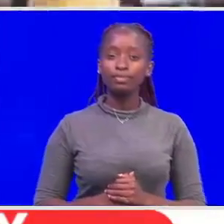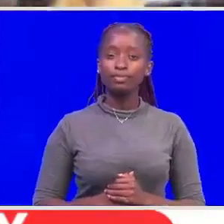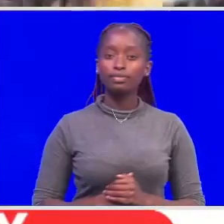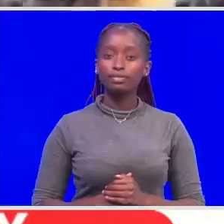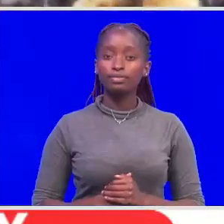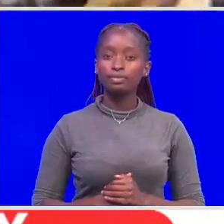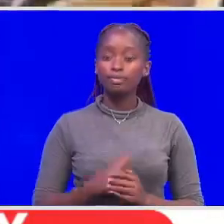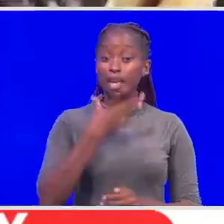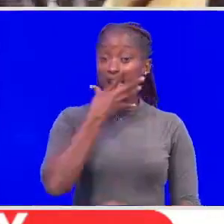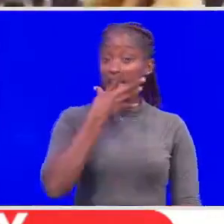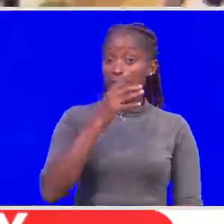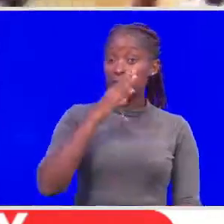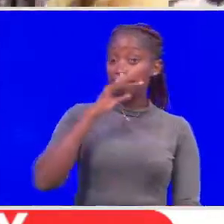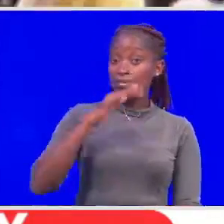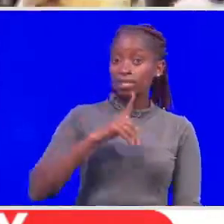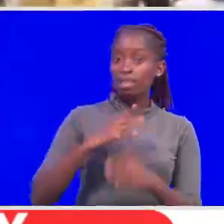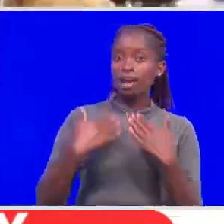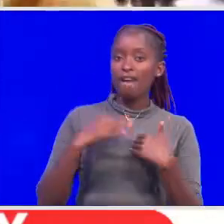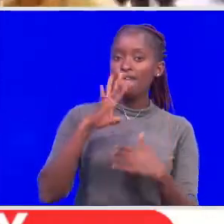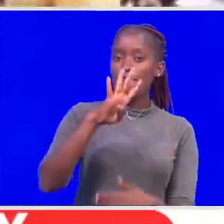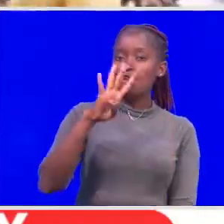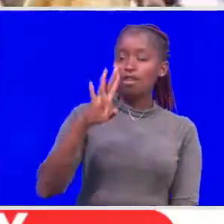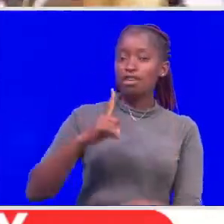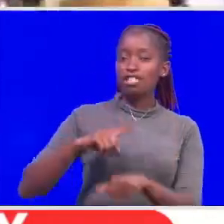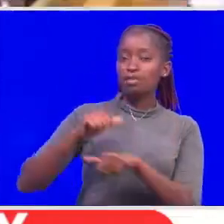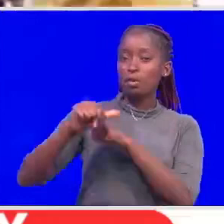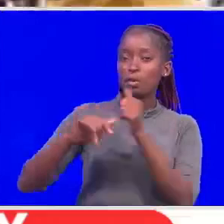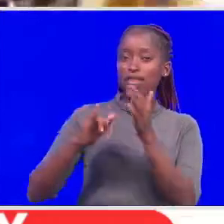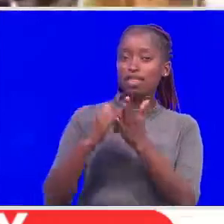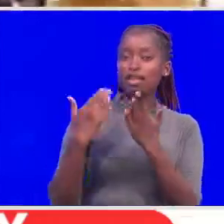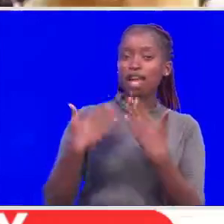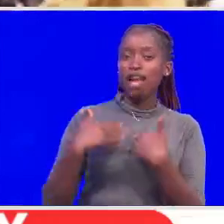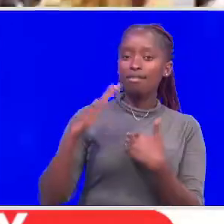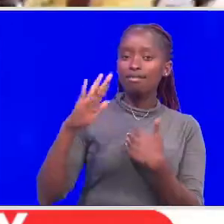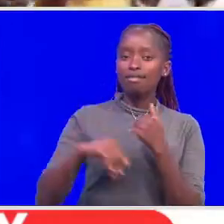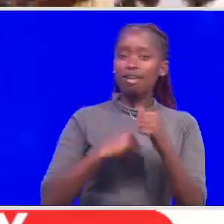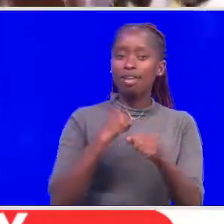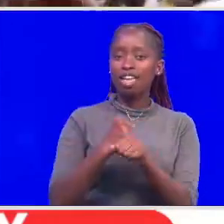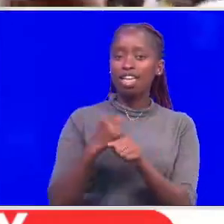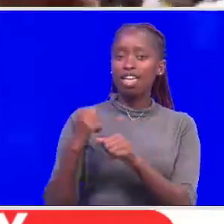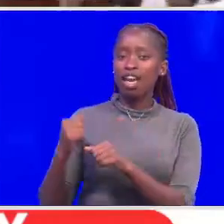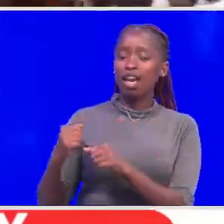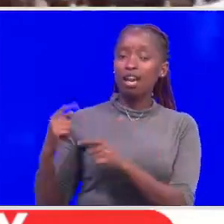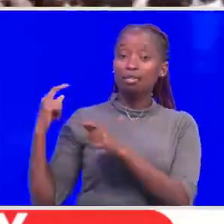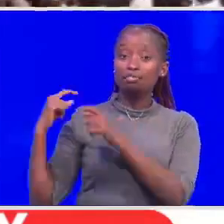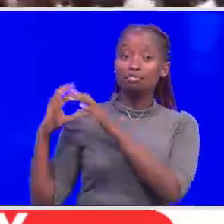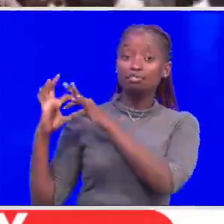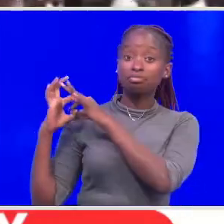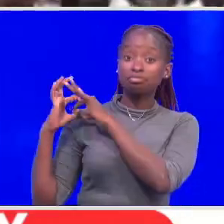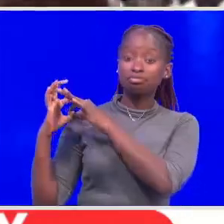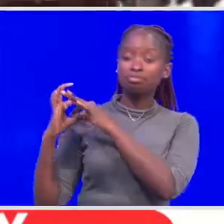Mudavadi was speaking during the 44th edition of the annual Vihiga Cultural Festival in Vihiga